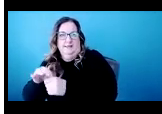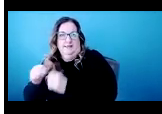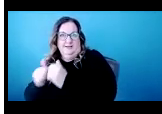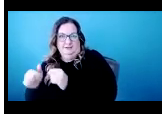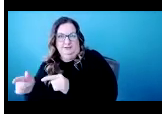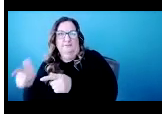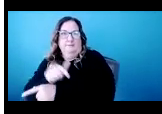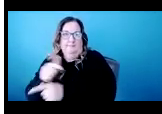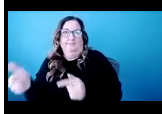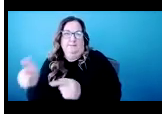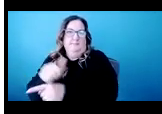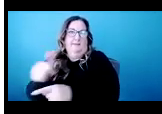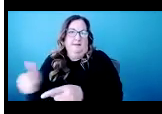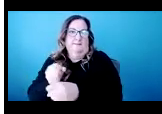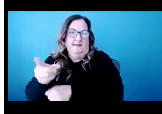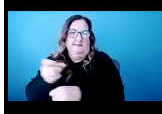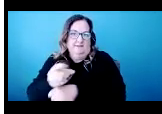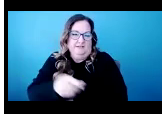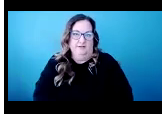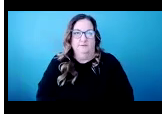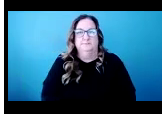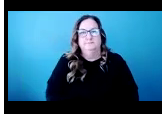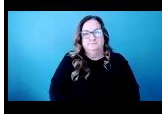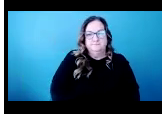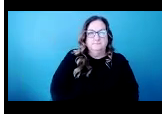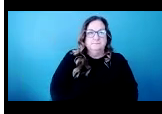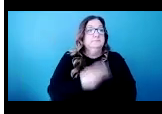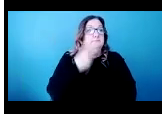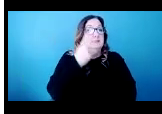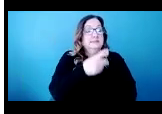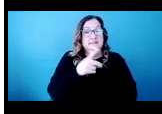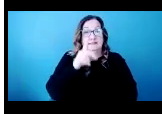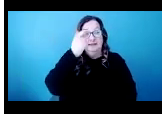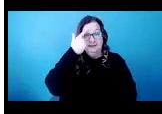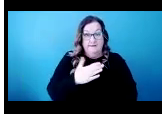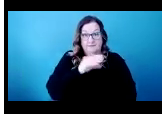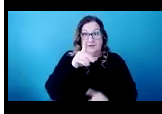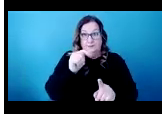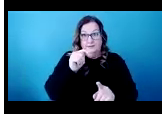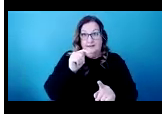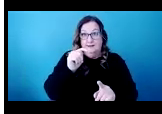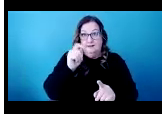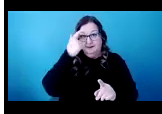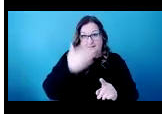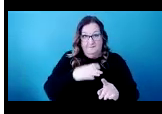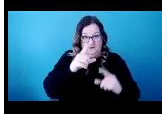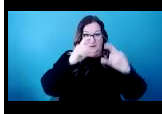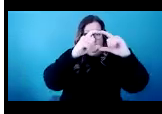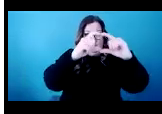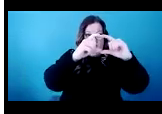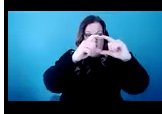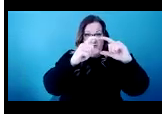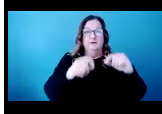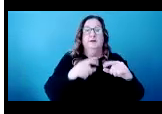And I have just pictures here of the governor and lieutenant governor up on the top. And then down on the bottom, there's Stuart Adams. He's the